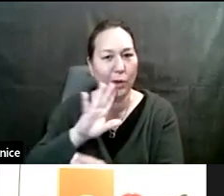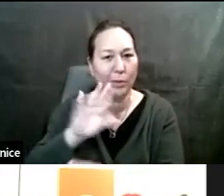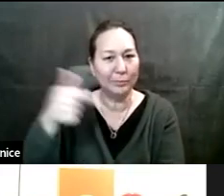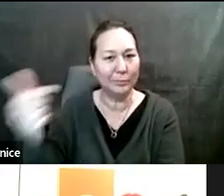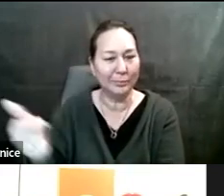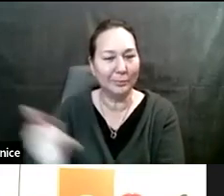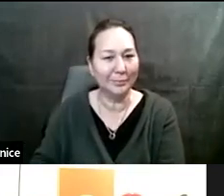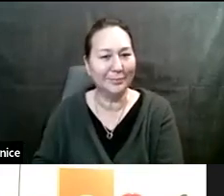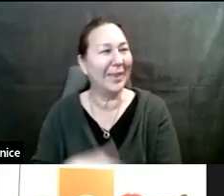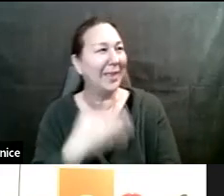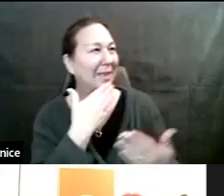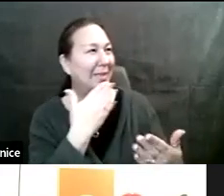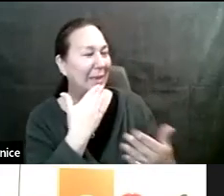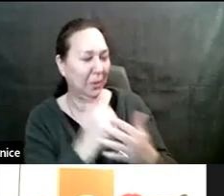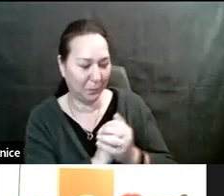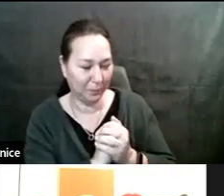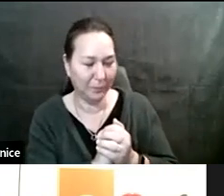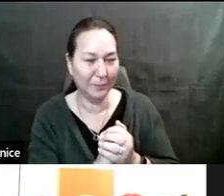Deputy superintendent Taurus